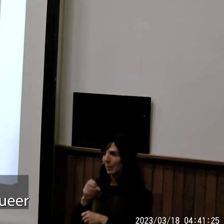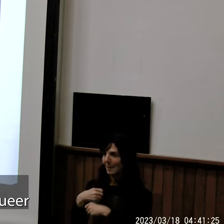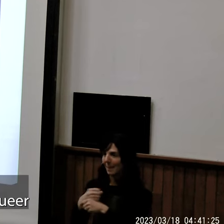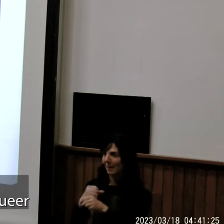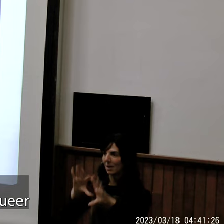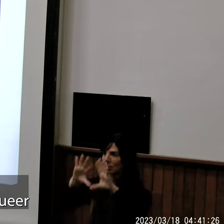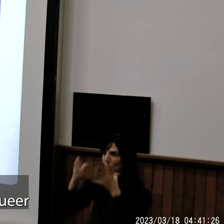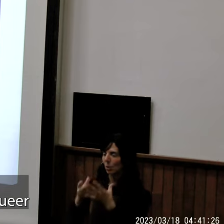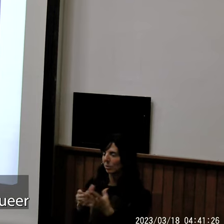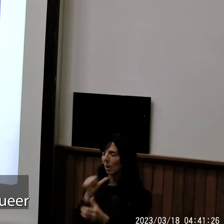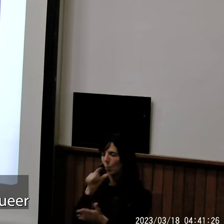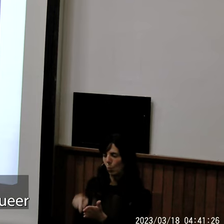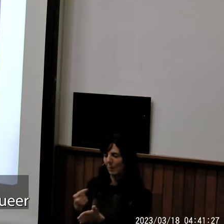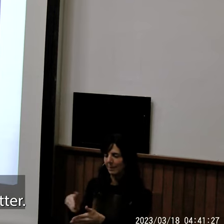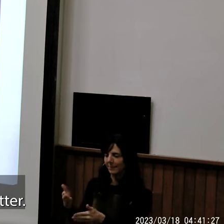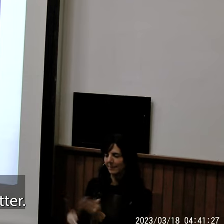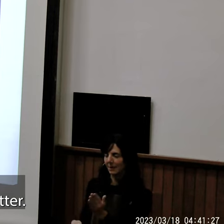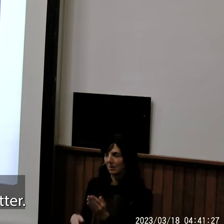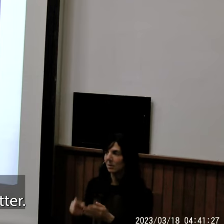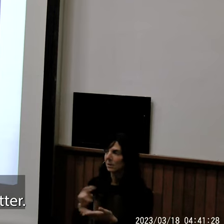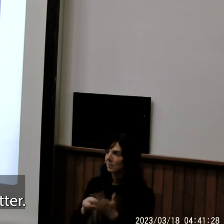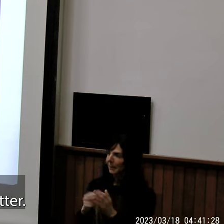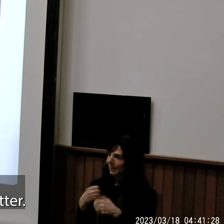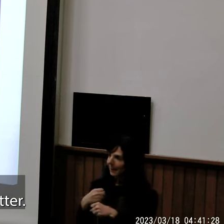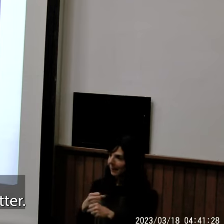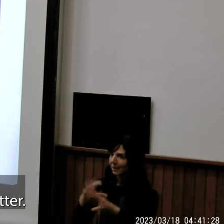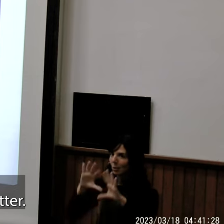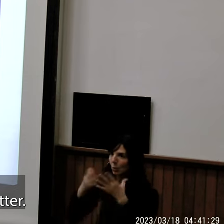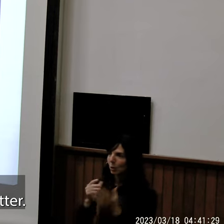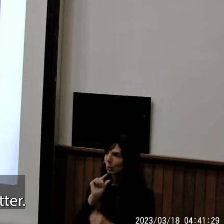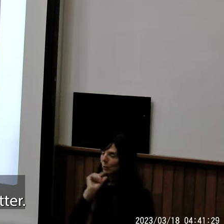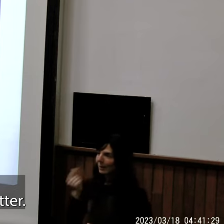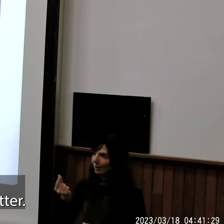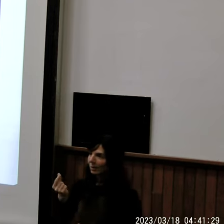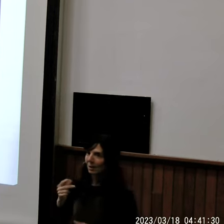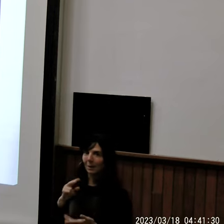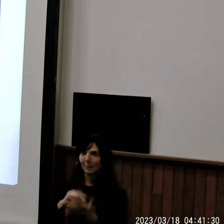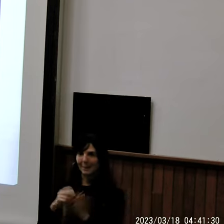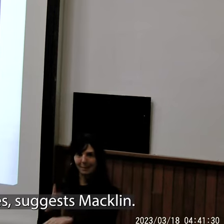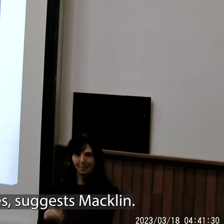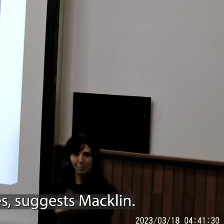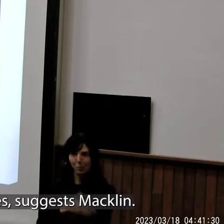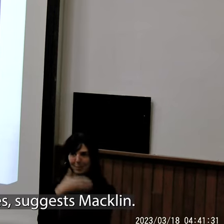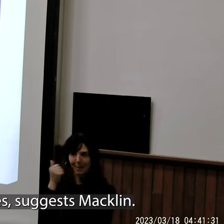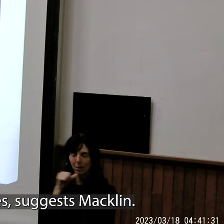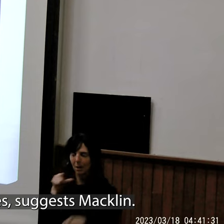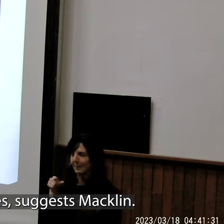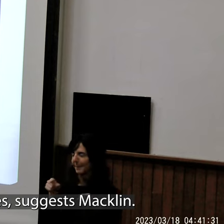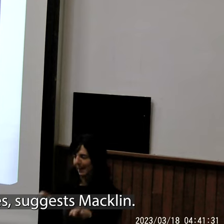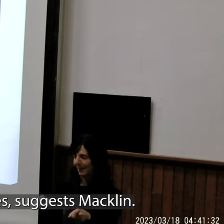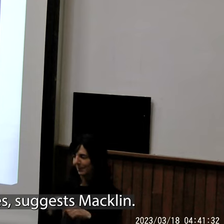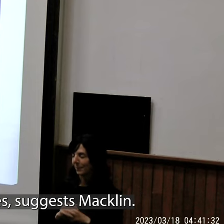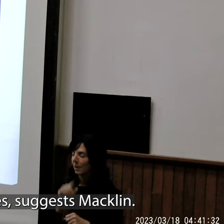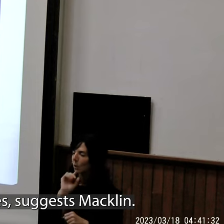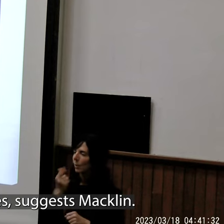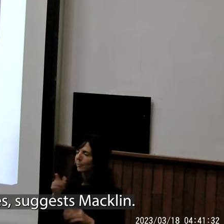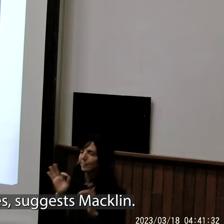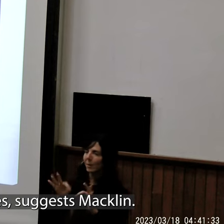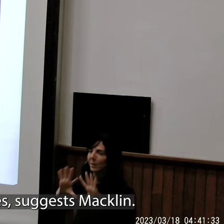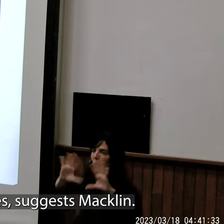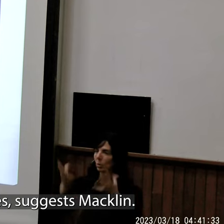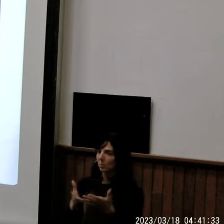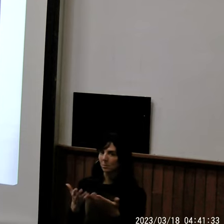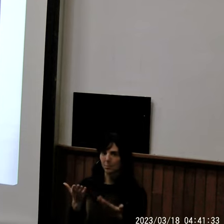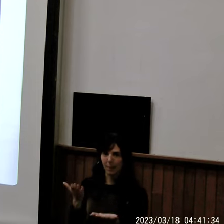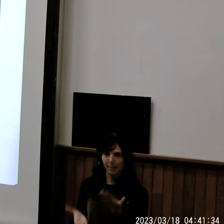always ongoing, and that making the world more queer is not necessarily one and the same with making it better. The queer utopia may already be here in